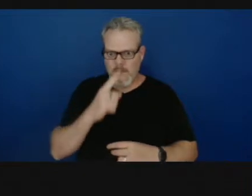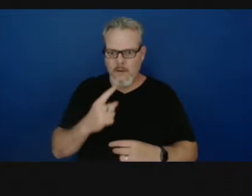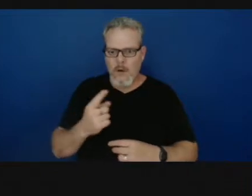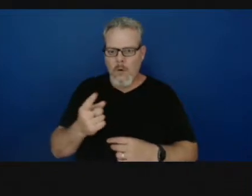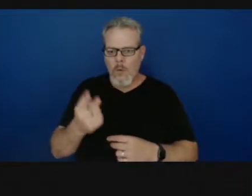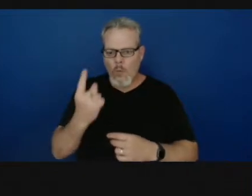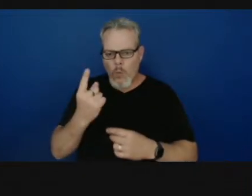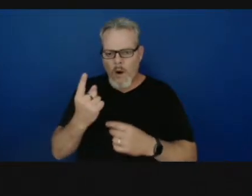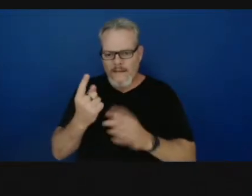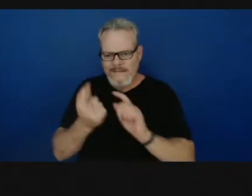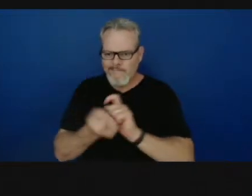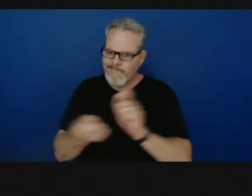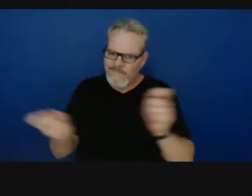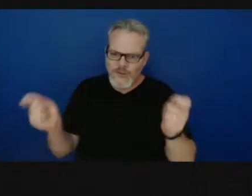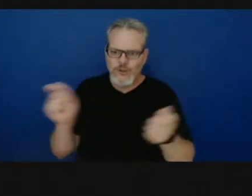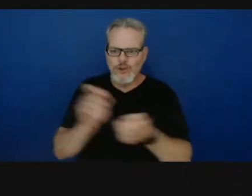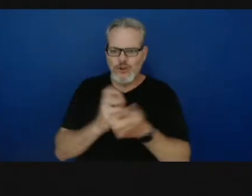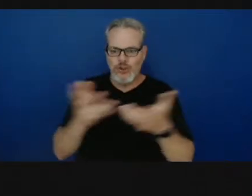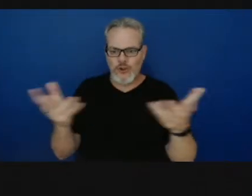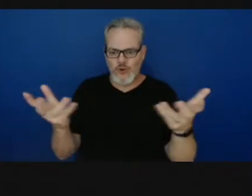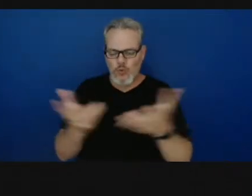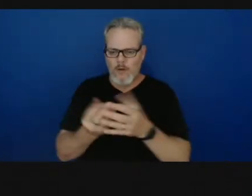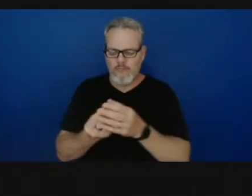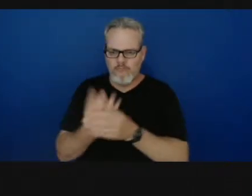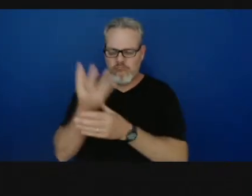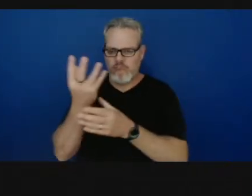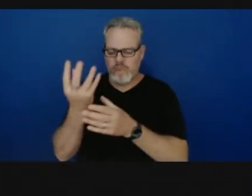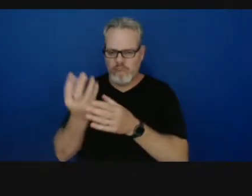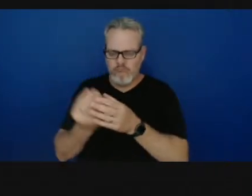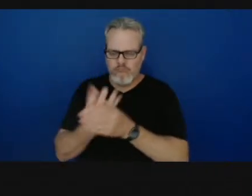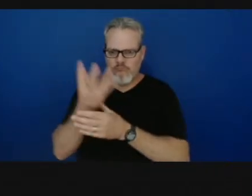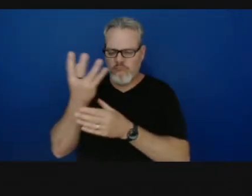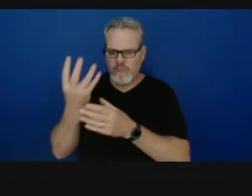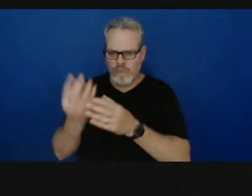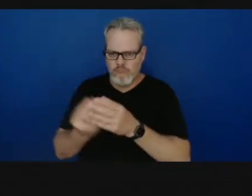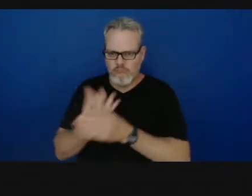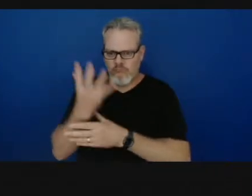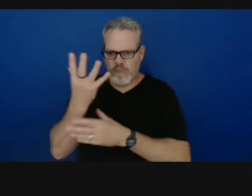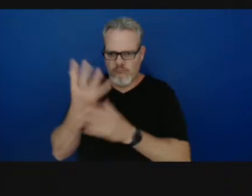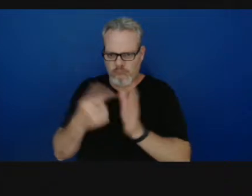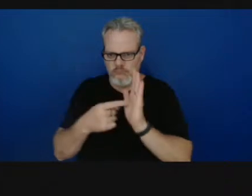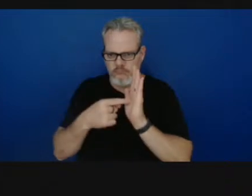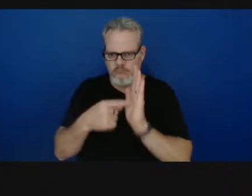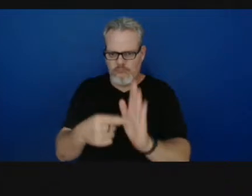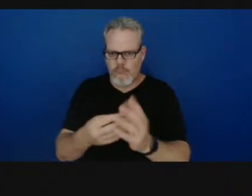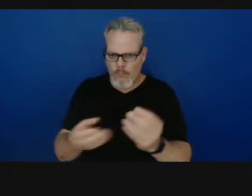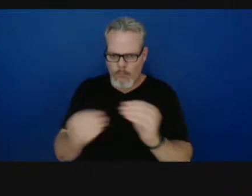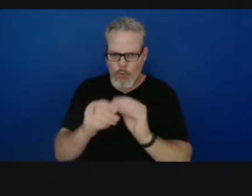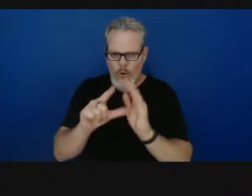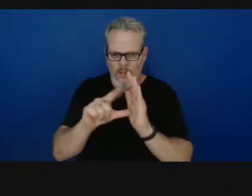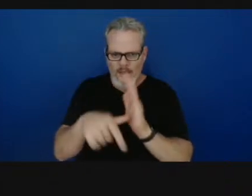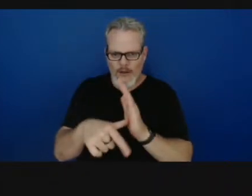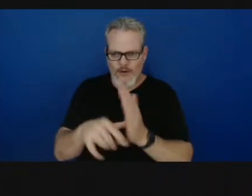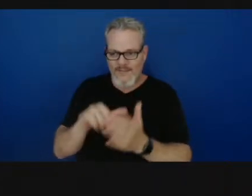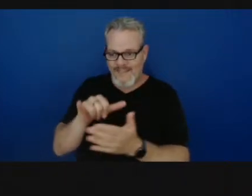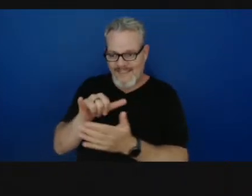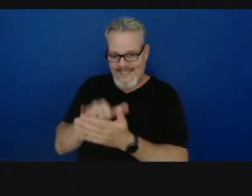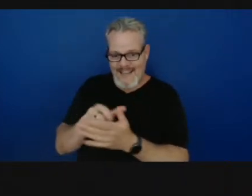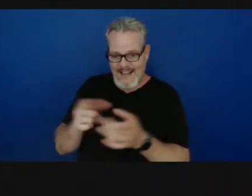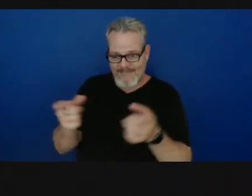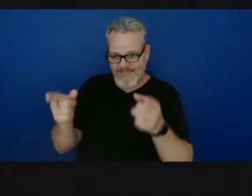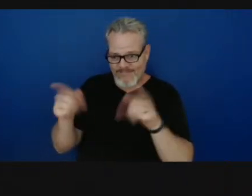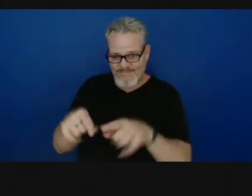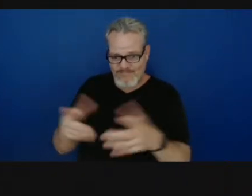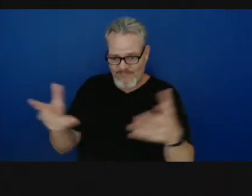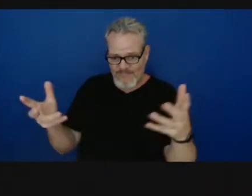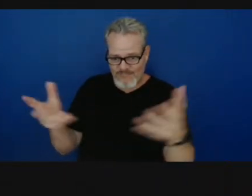real change is in the form of the surges, but we'll discuss that a little bit more later. Right now, the status quo remains. The Fissure